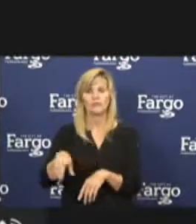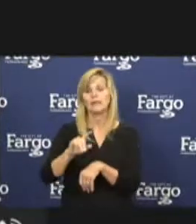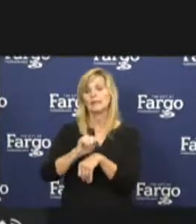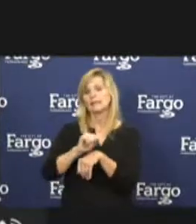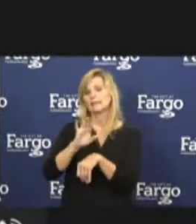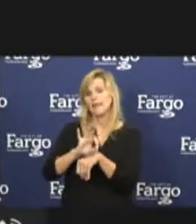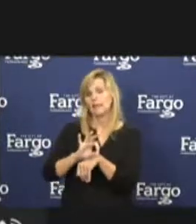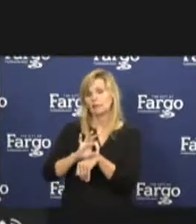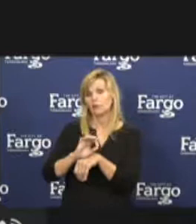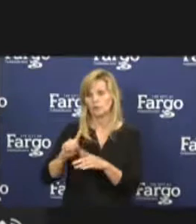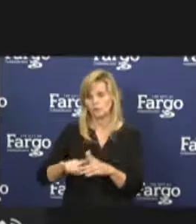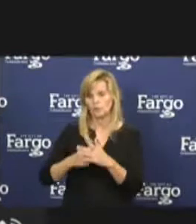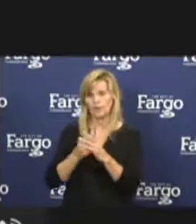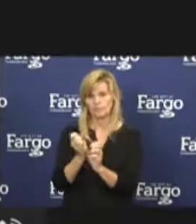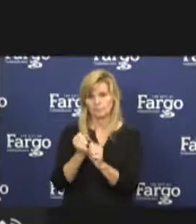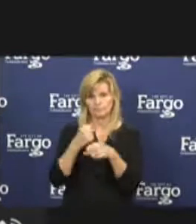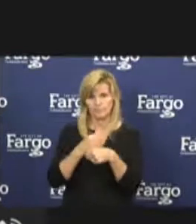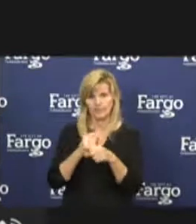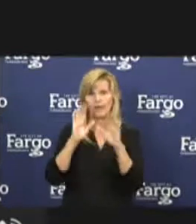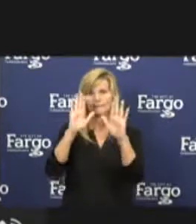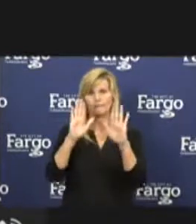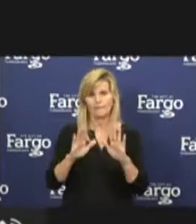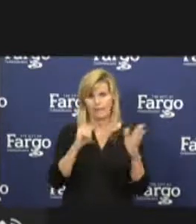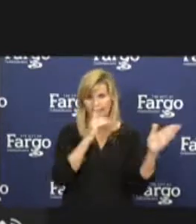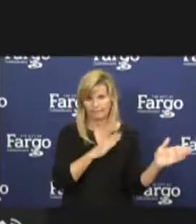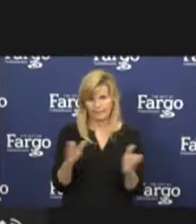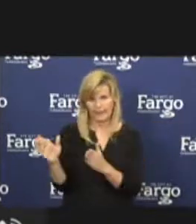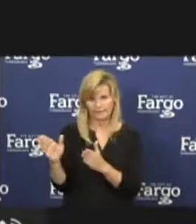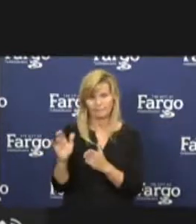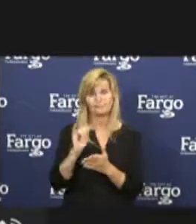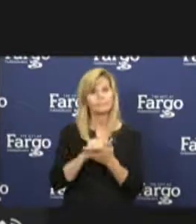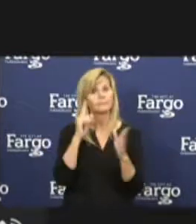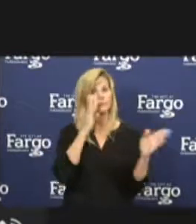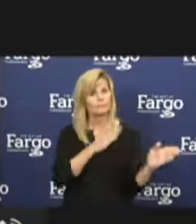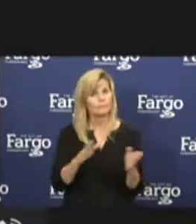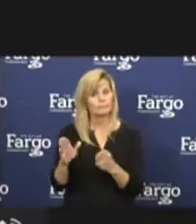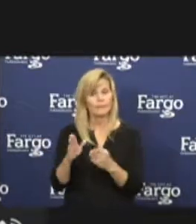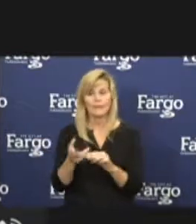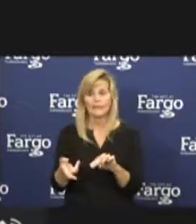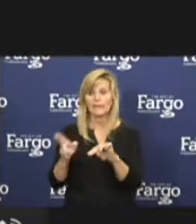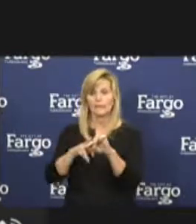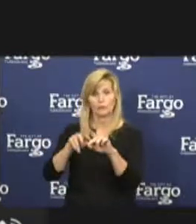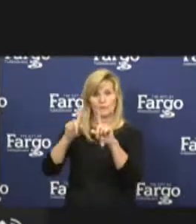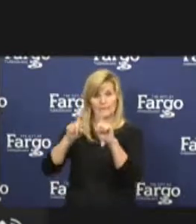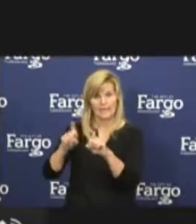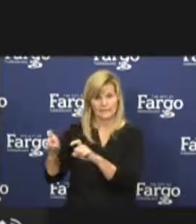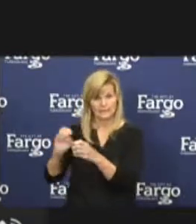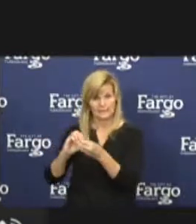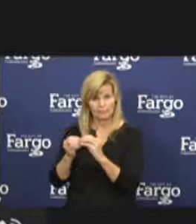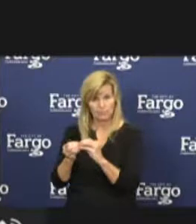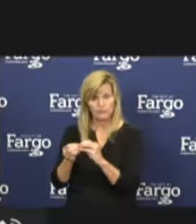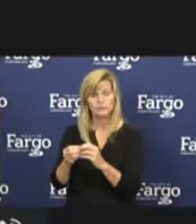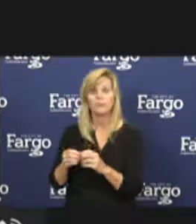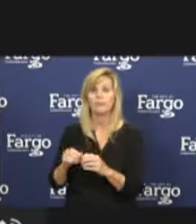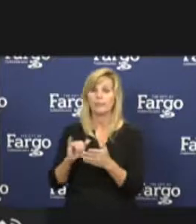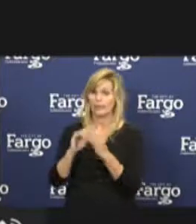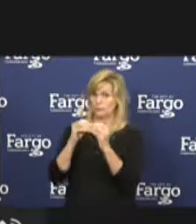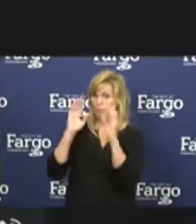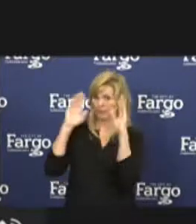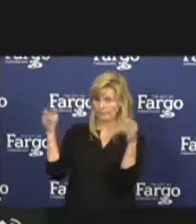and executed a very effective plan, a plan that included increased testing, which was much more